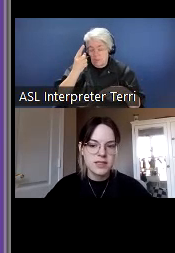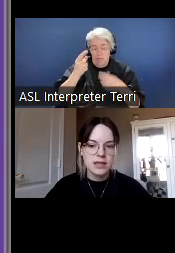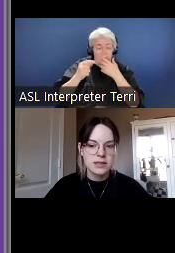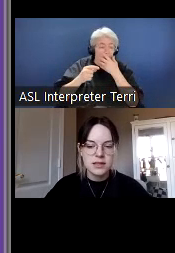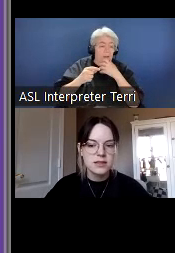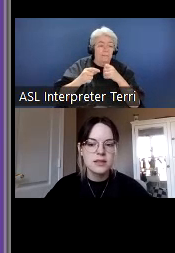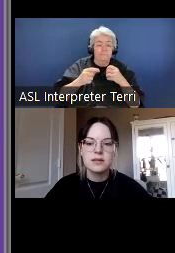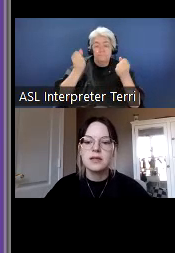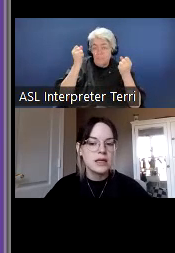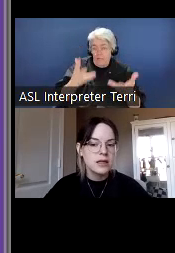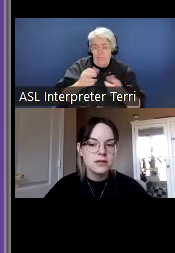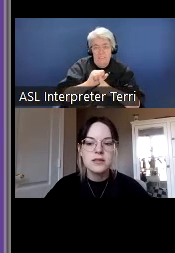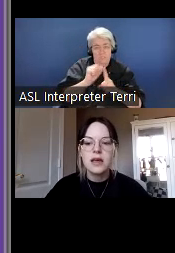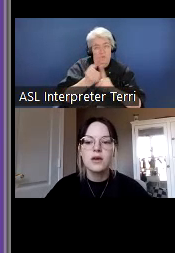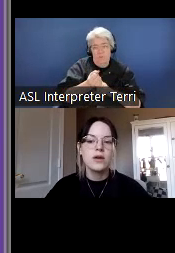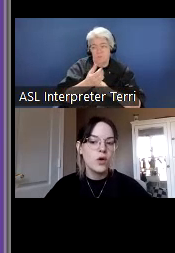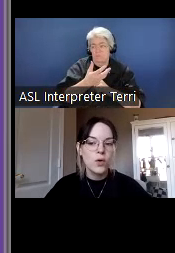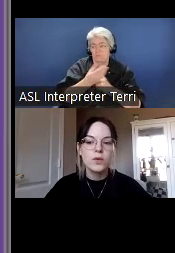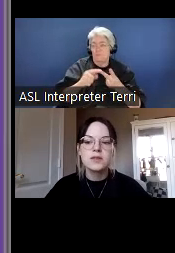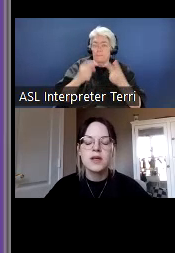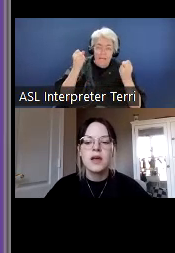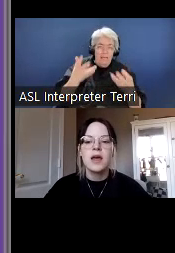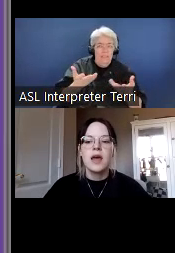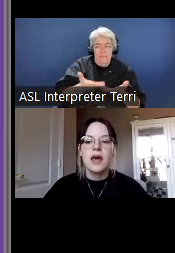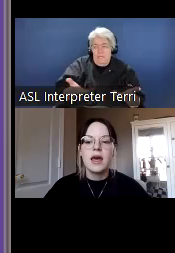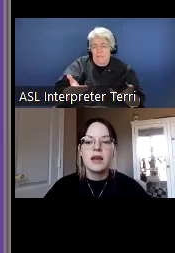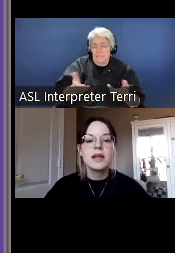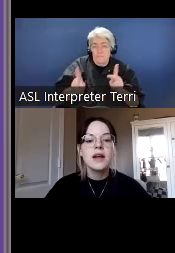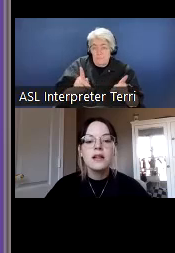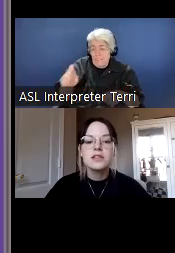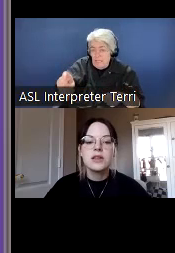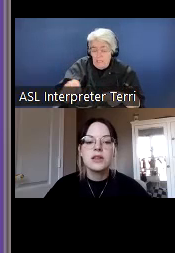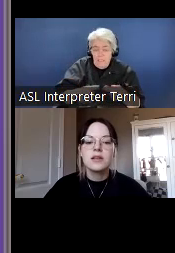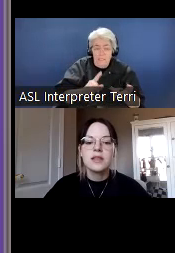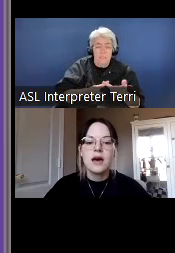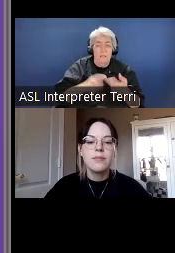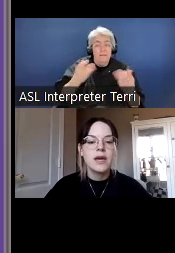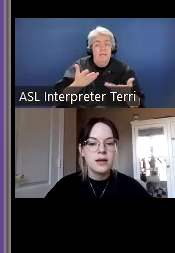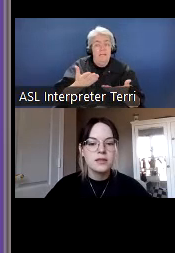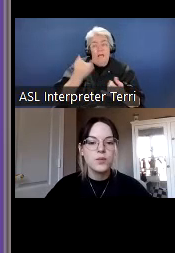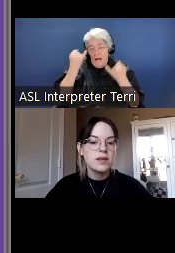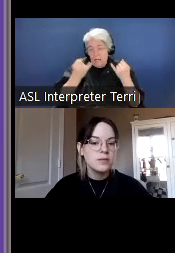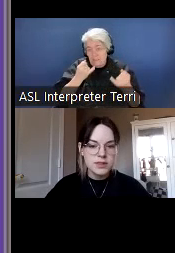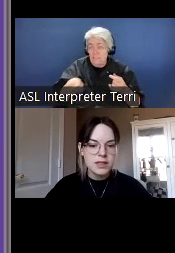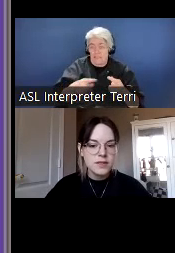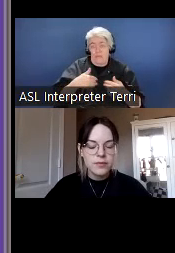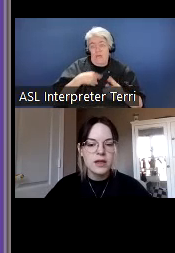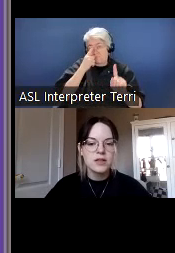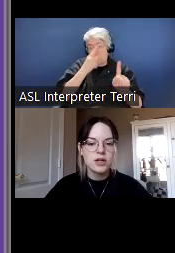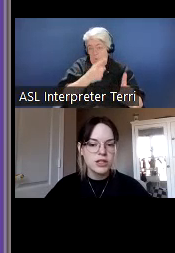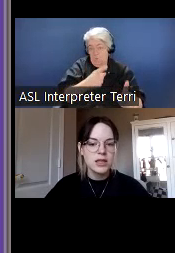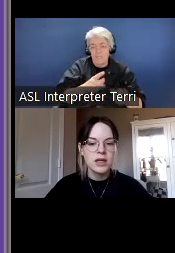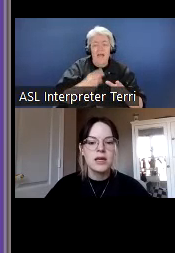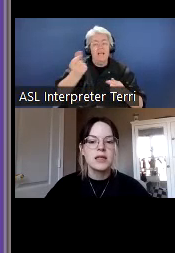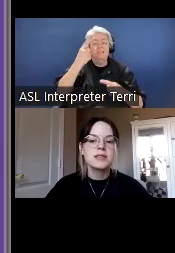range of circumstances, needs, goals, and acknowledging that because we perceive something